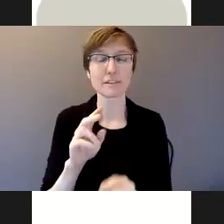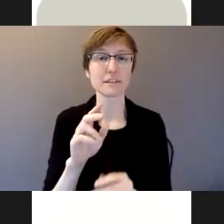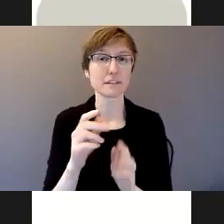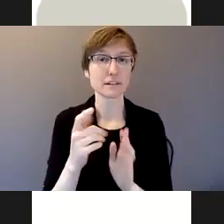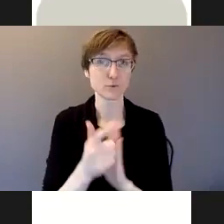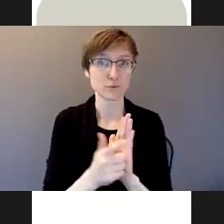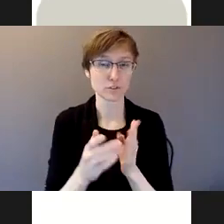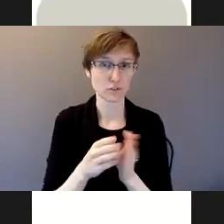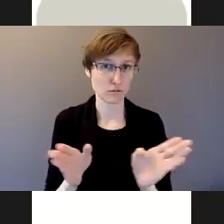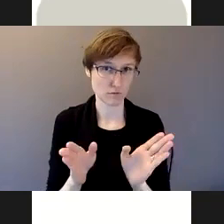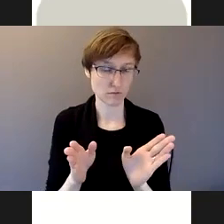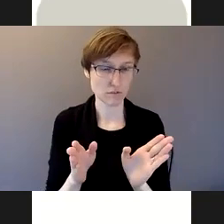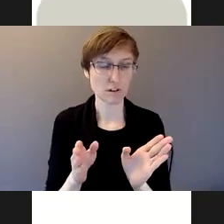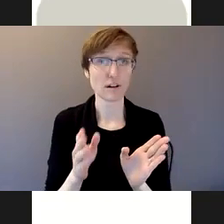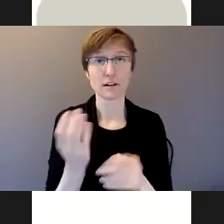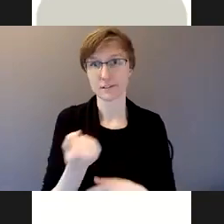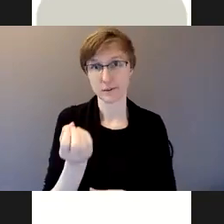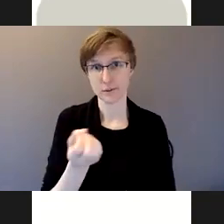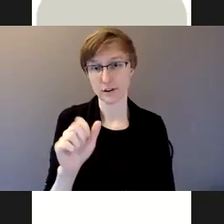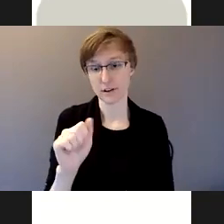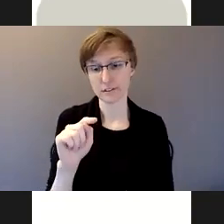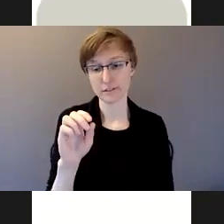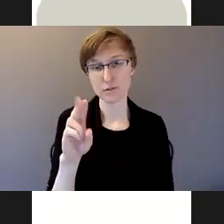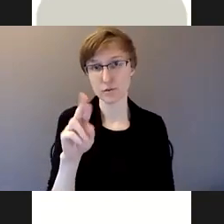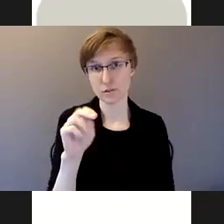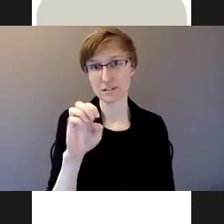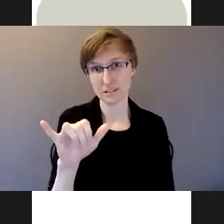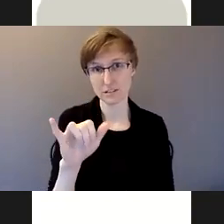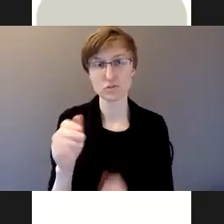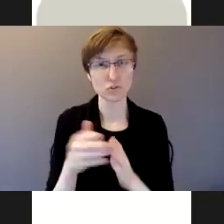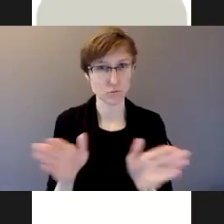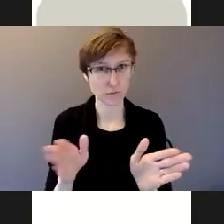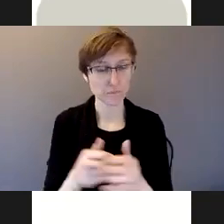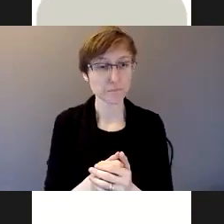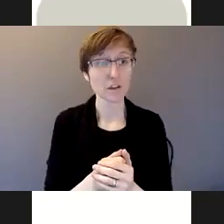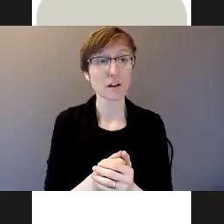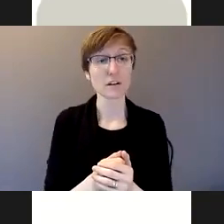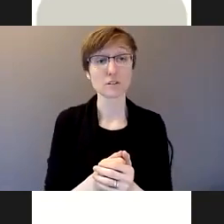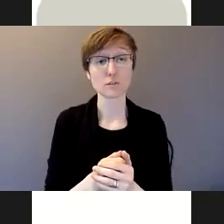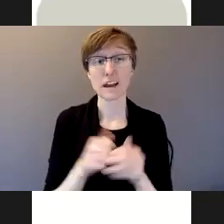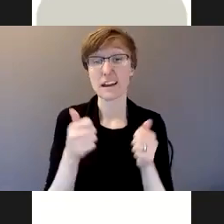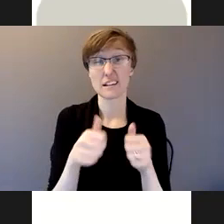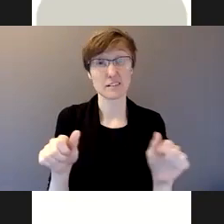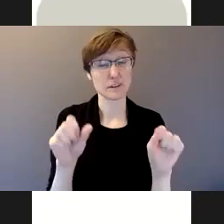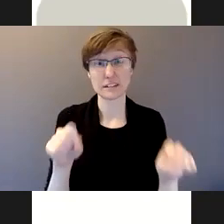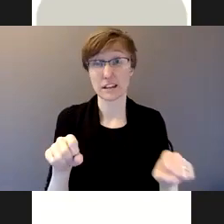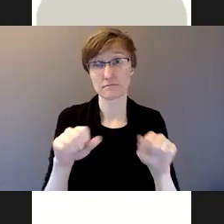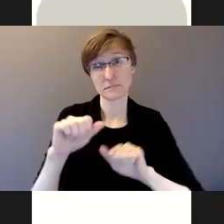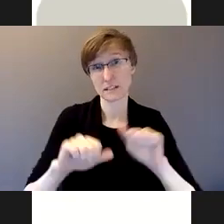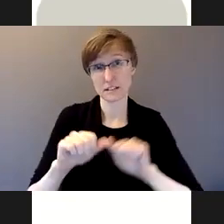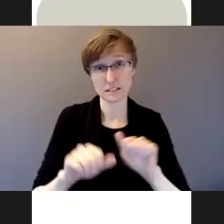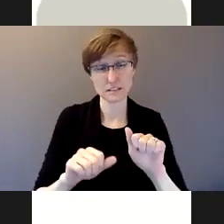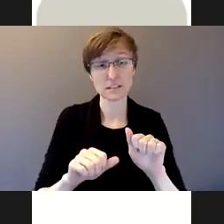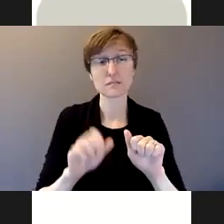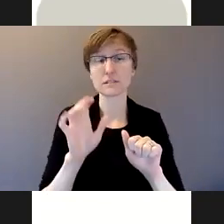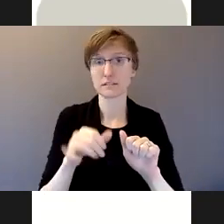Ontario, and anyone can arrange for anyone else to be assessed under Section 16 of the Substitute Decisions Act. This is an assessment for